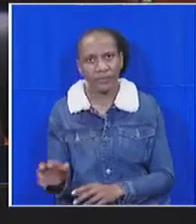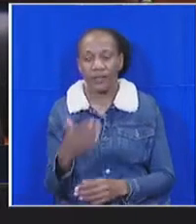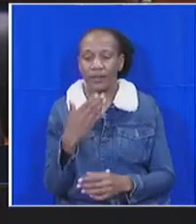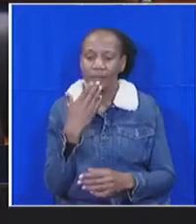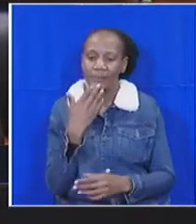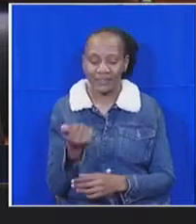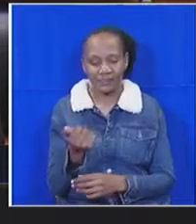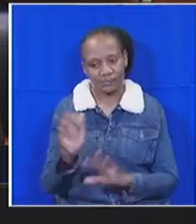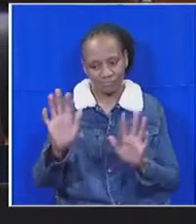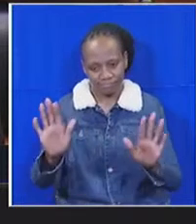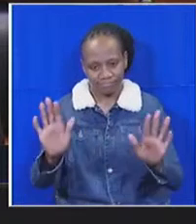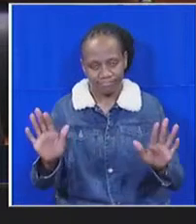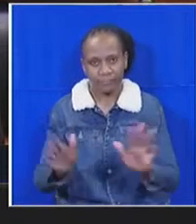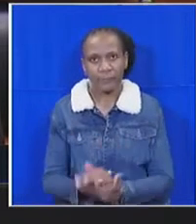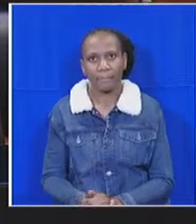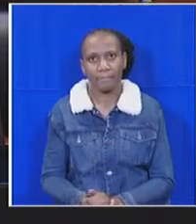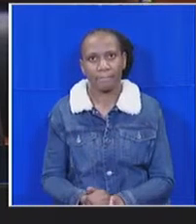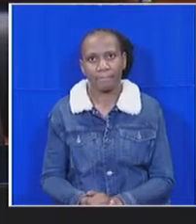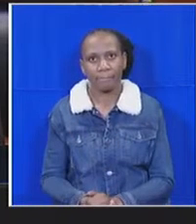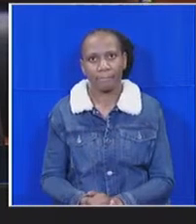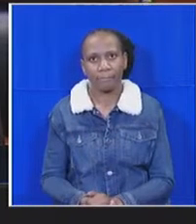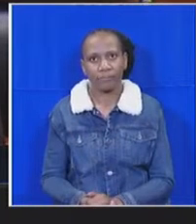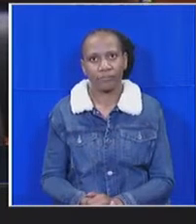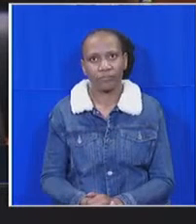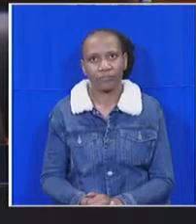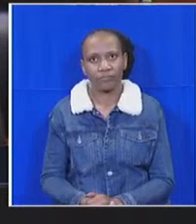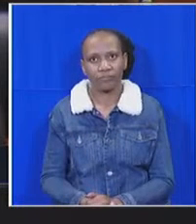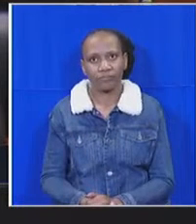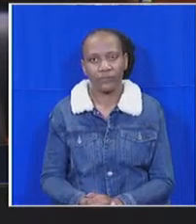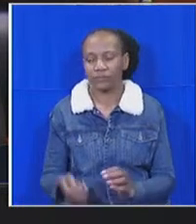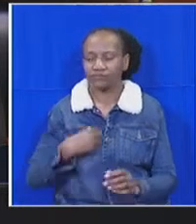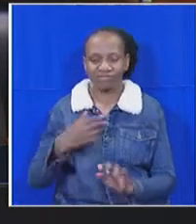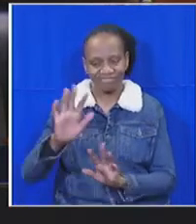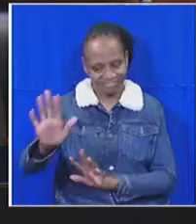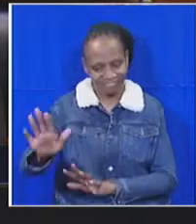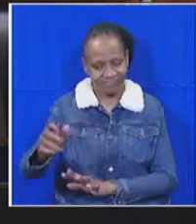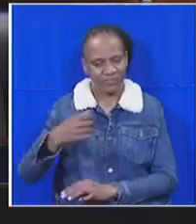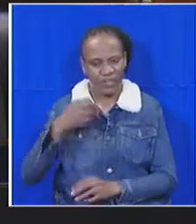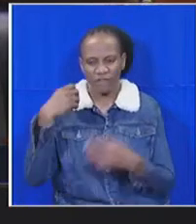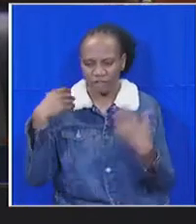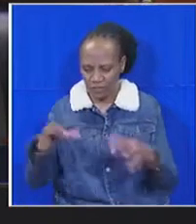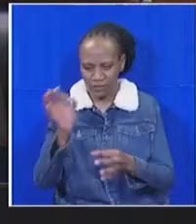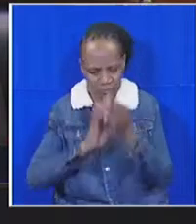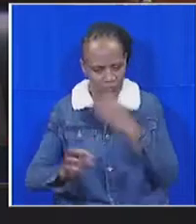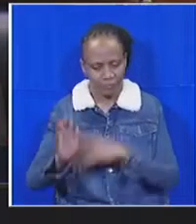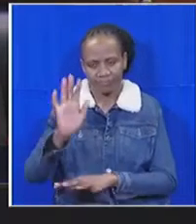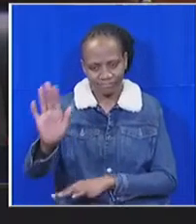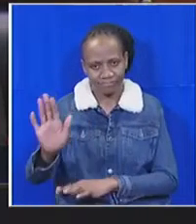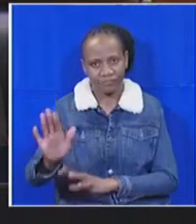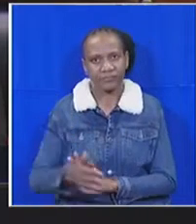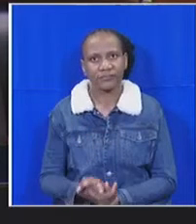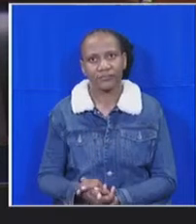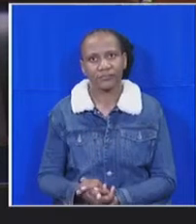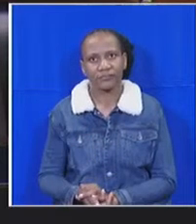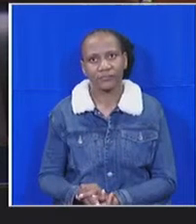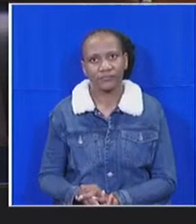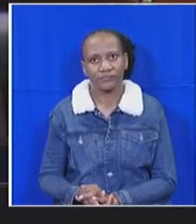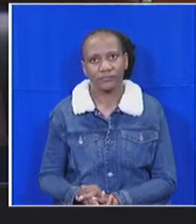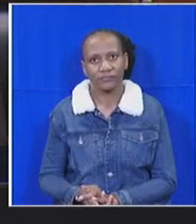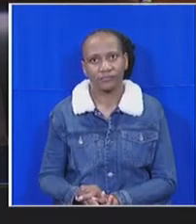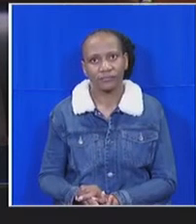can I please I just want to make one point here. No, I get, I think you explained. No, just to say, you